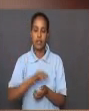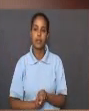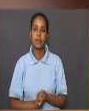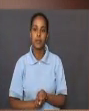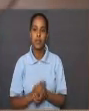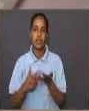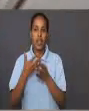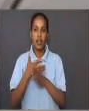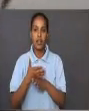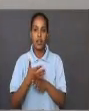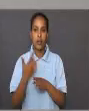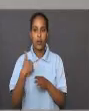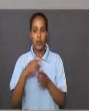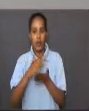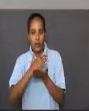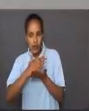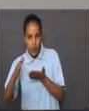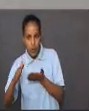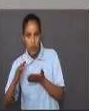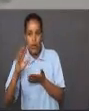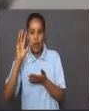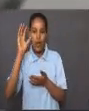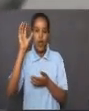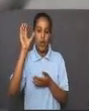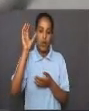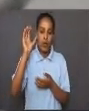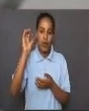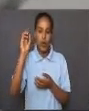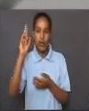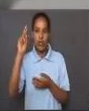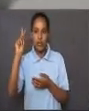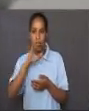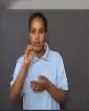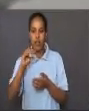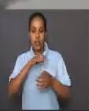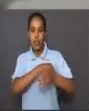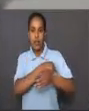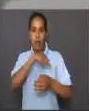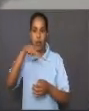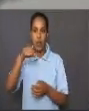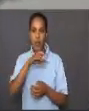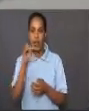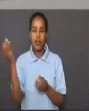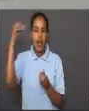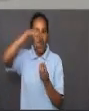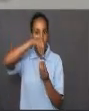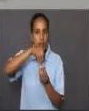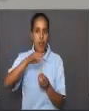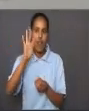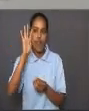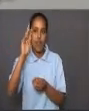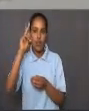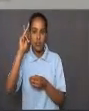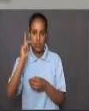thermometer. Then we remove the cork and the thermometer and